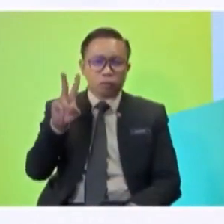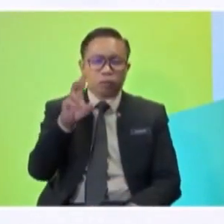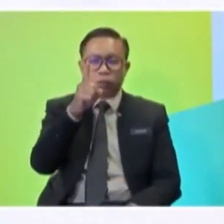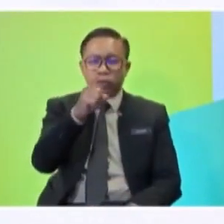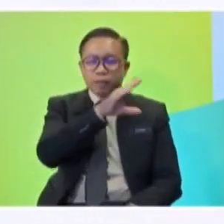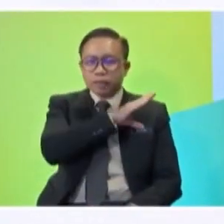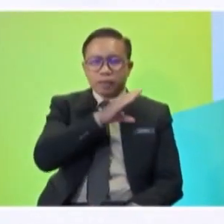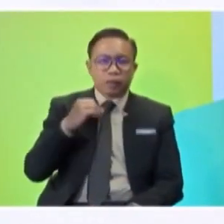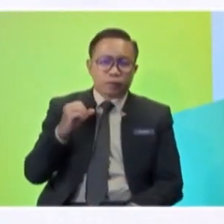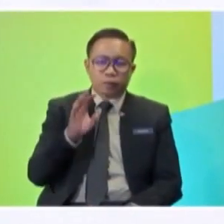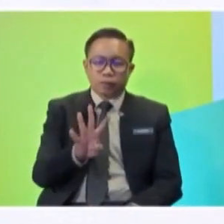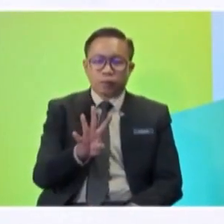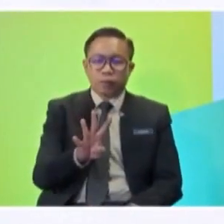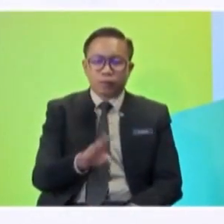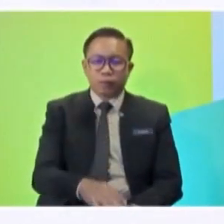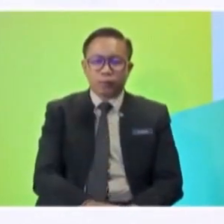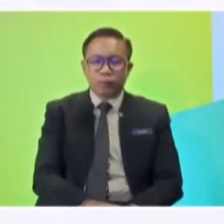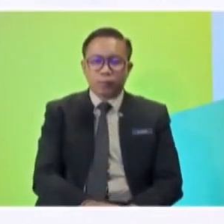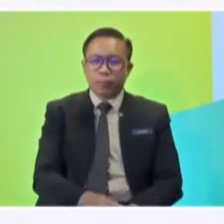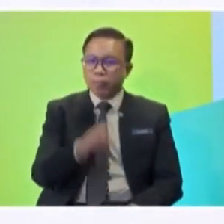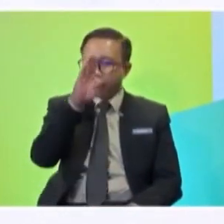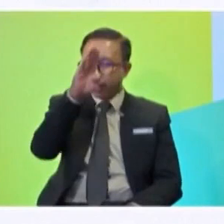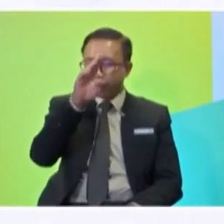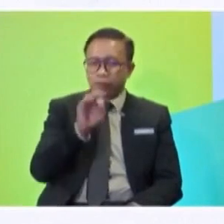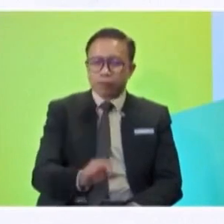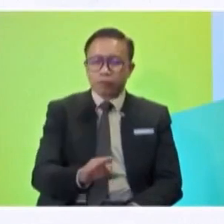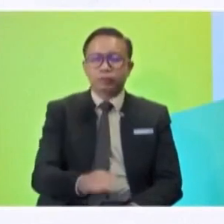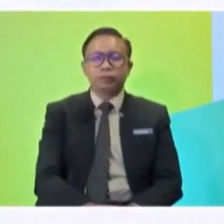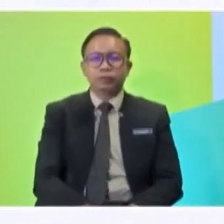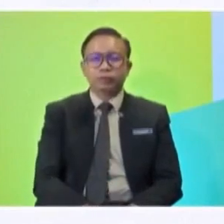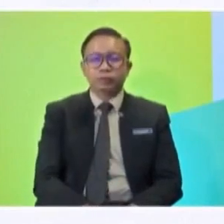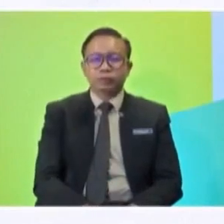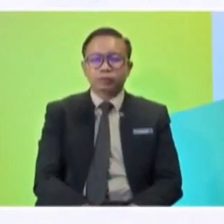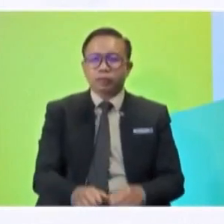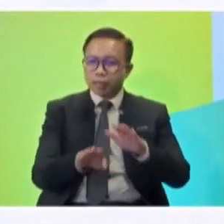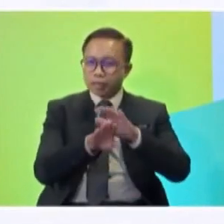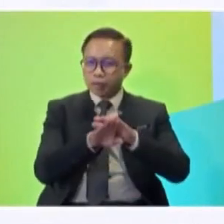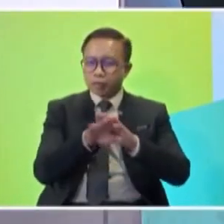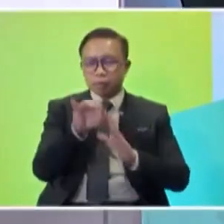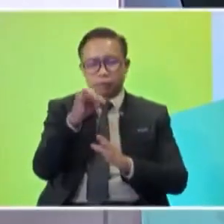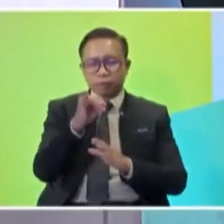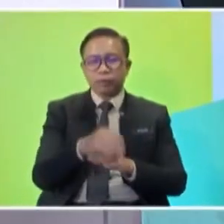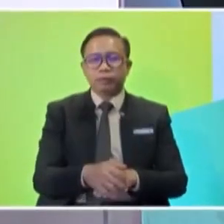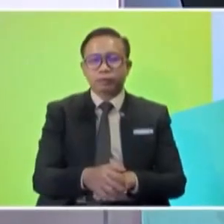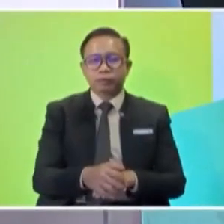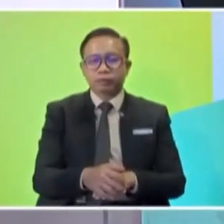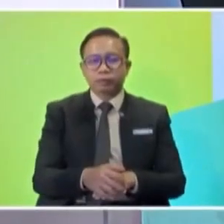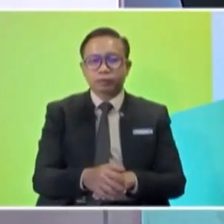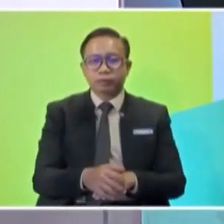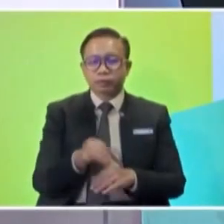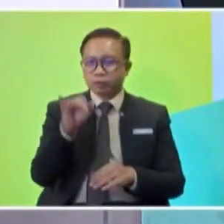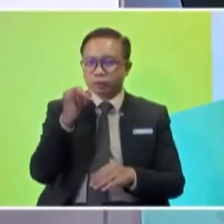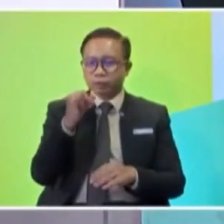cannot simplify. So whenever you simplify, up and down you must simplify. Down and down you cannot simplify. So when you cannot